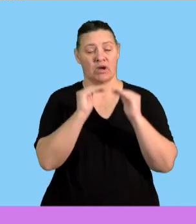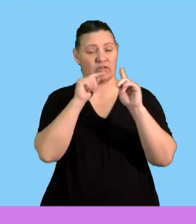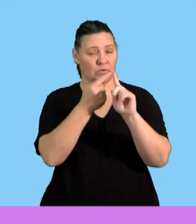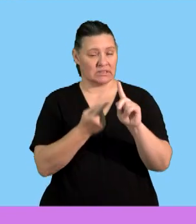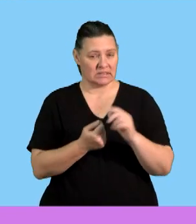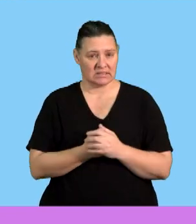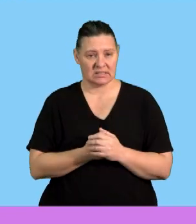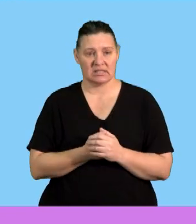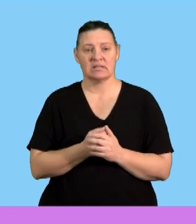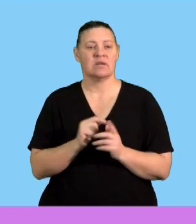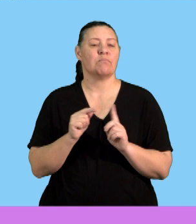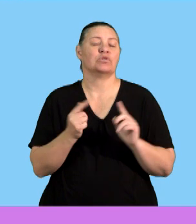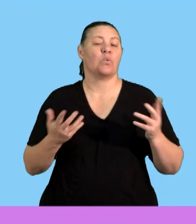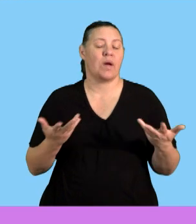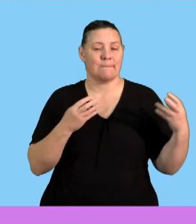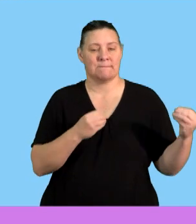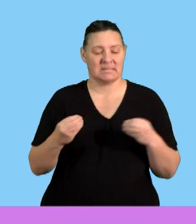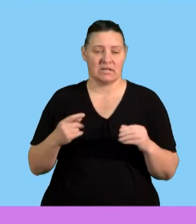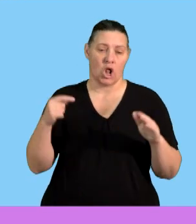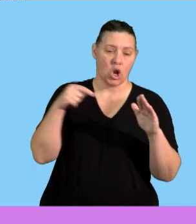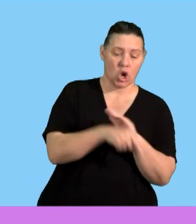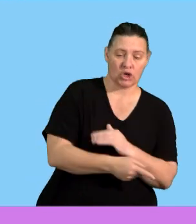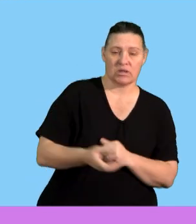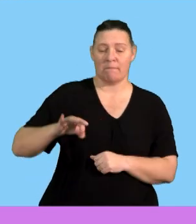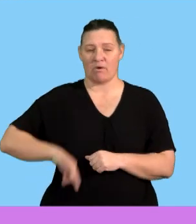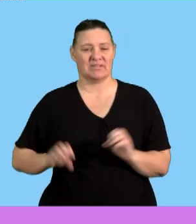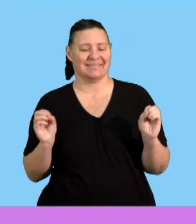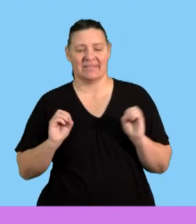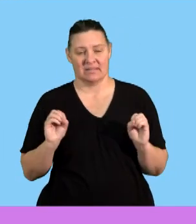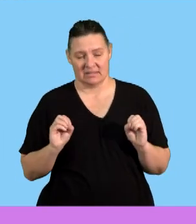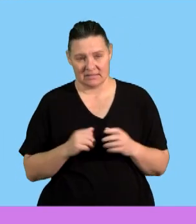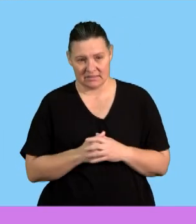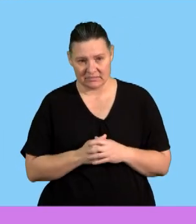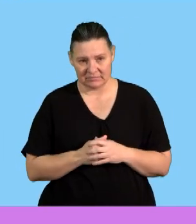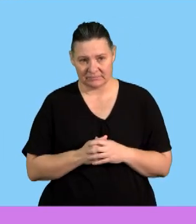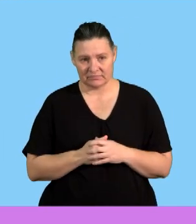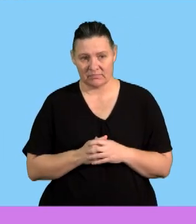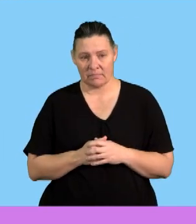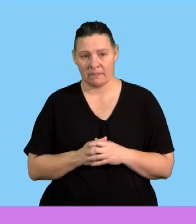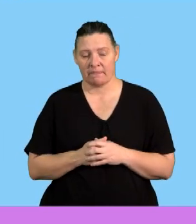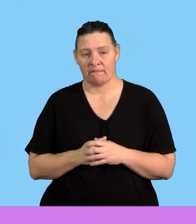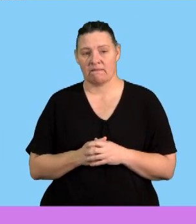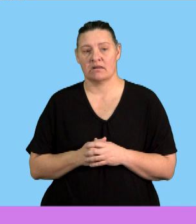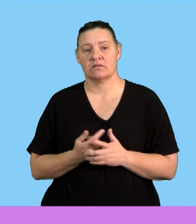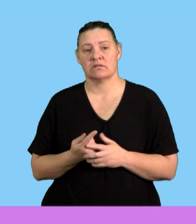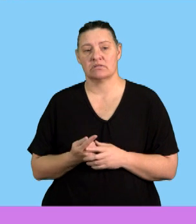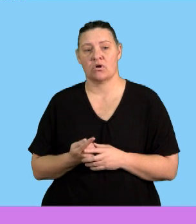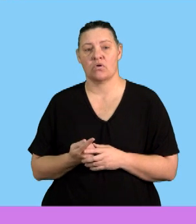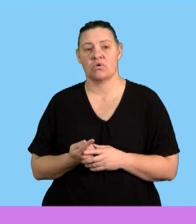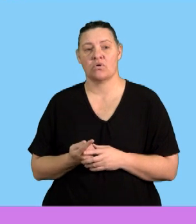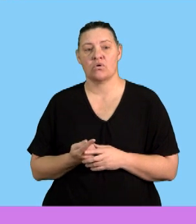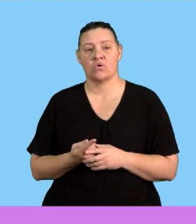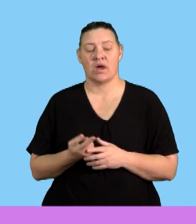break-even point. It is a point where a business is not making a profit or a loss. So the income